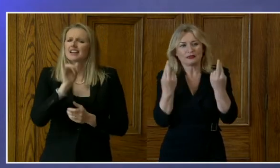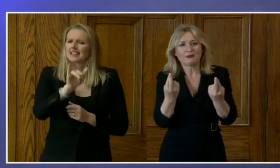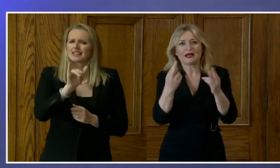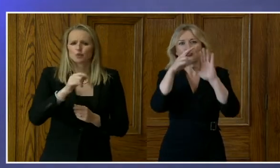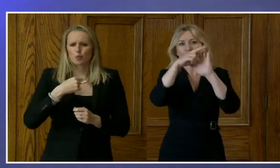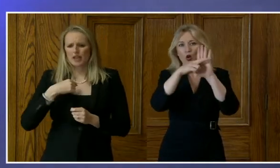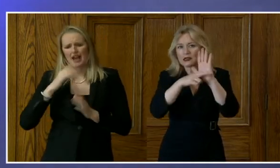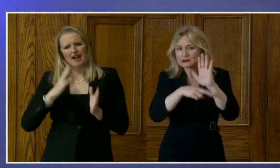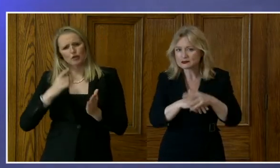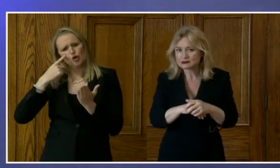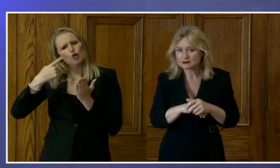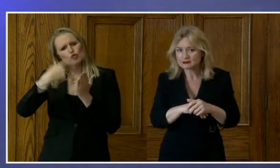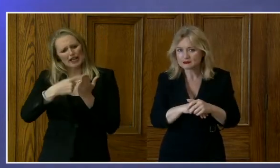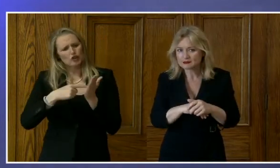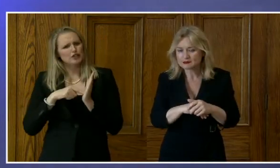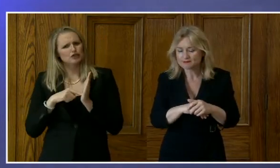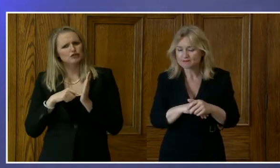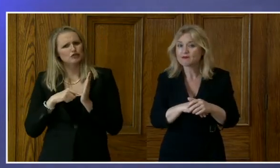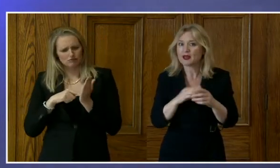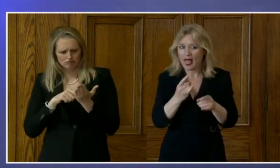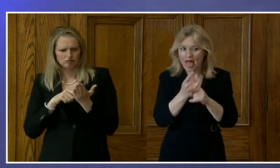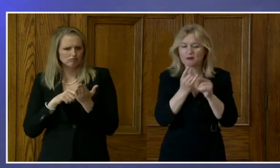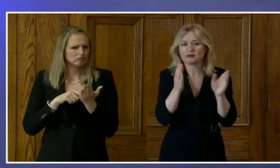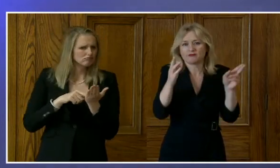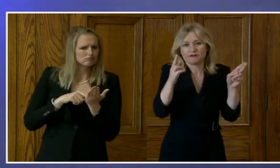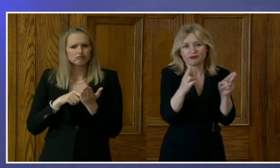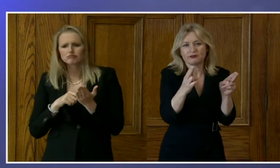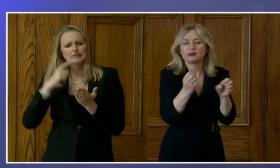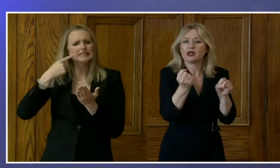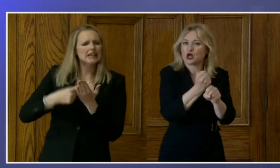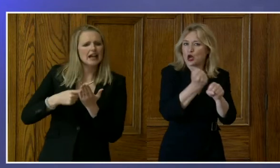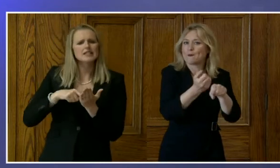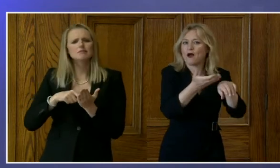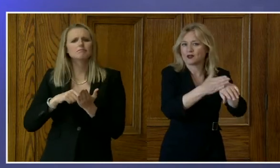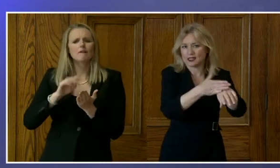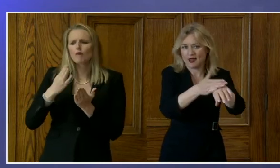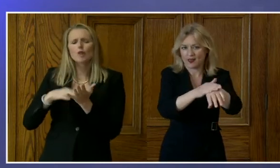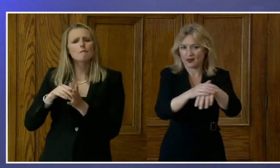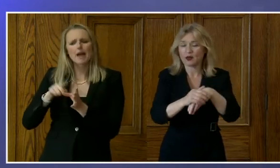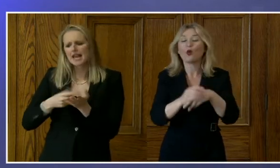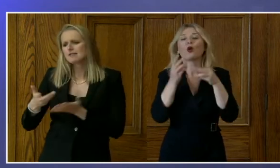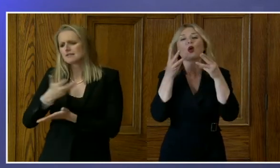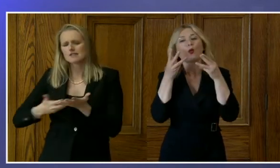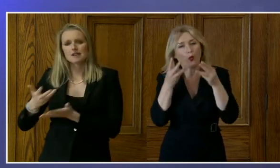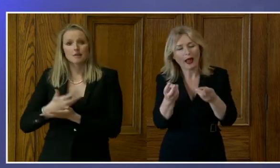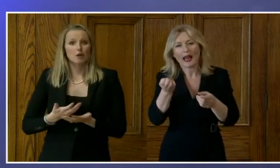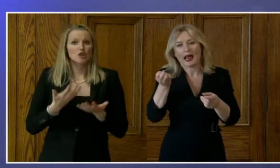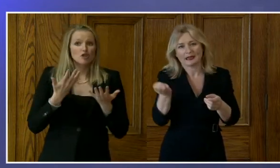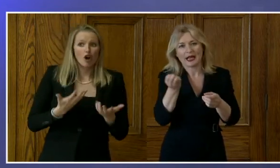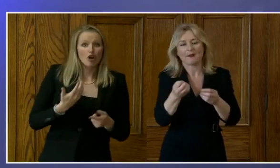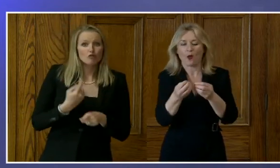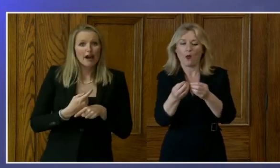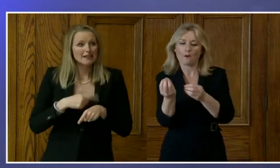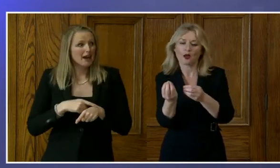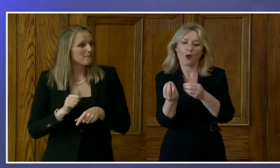to review these regulations week beginning the 4th of May, now is not the time for complacency. The concern would be that if you